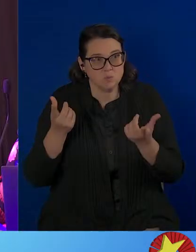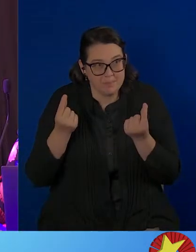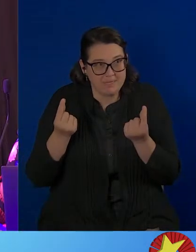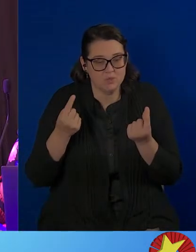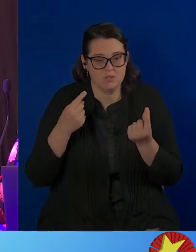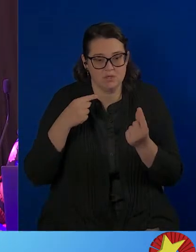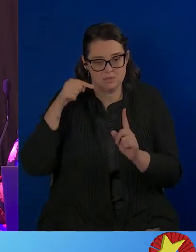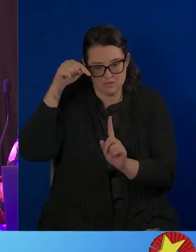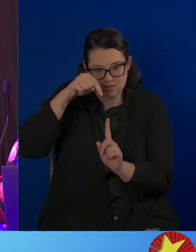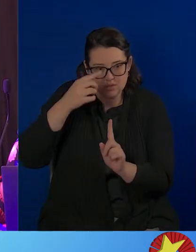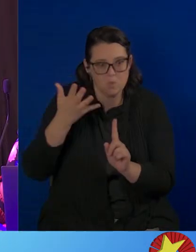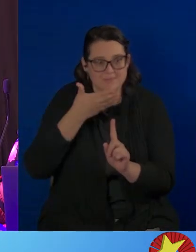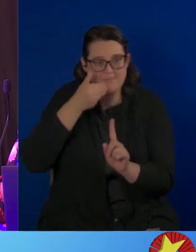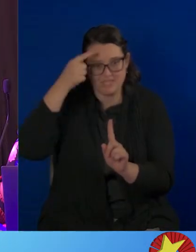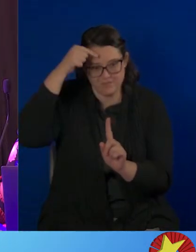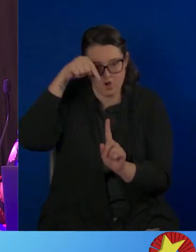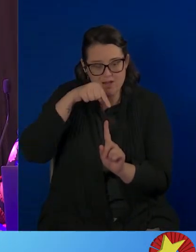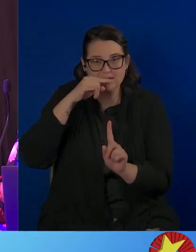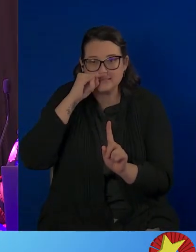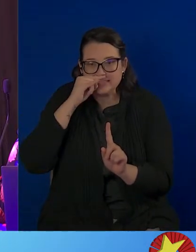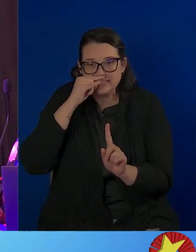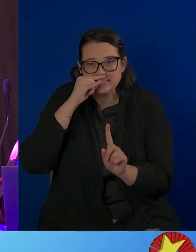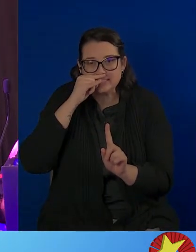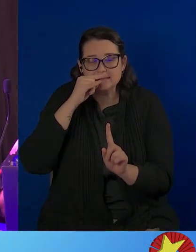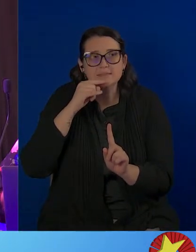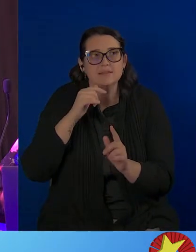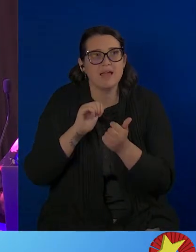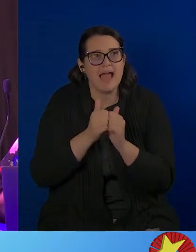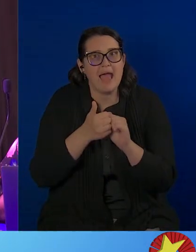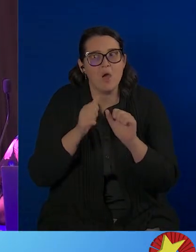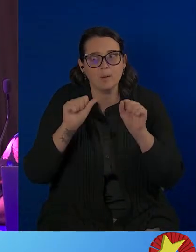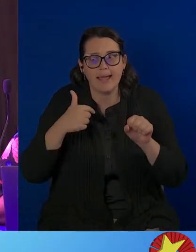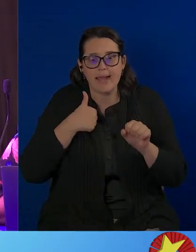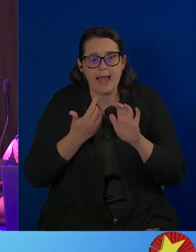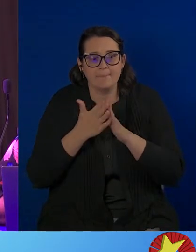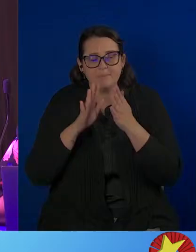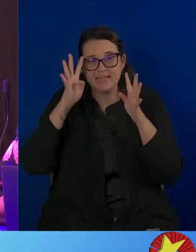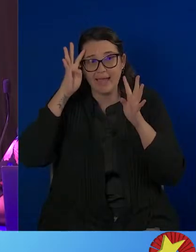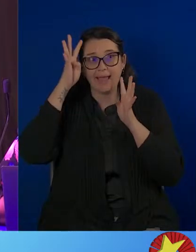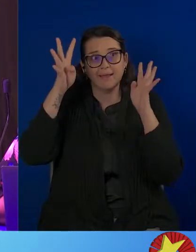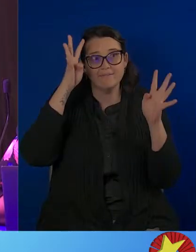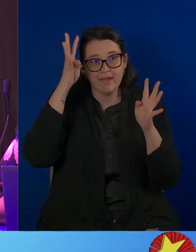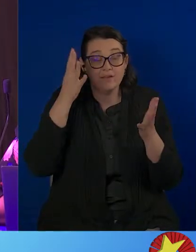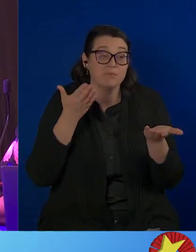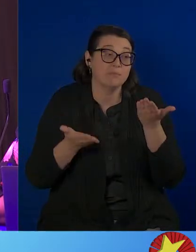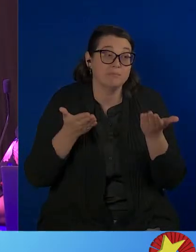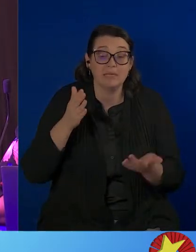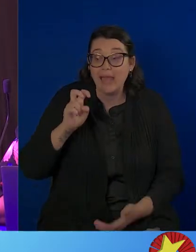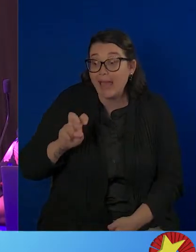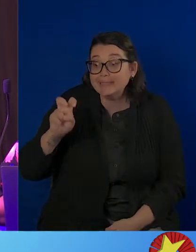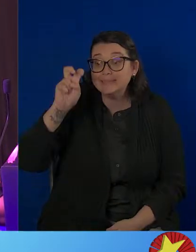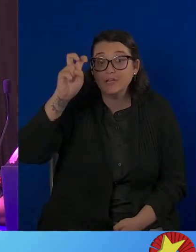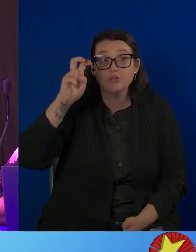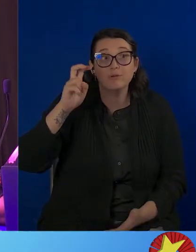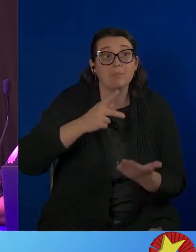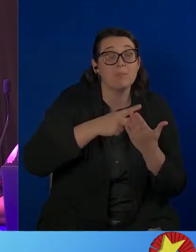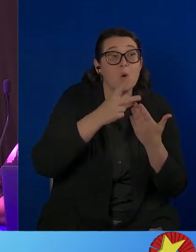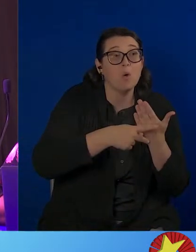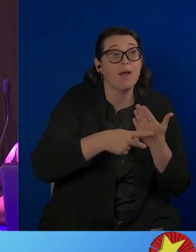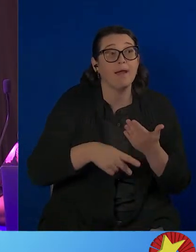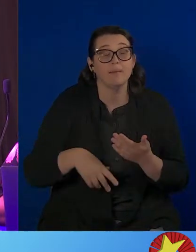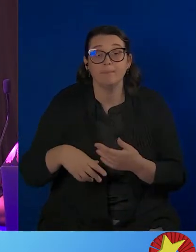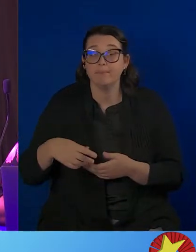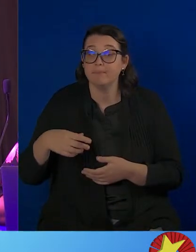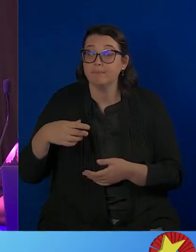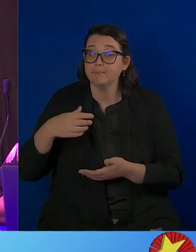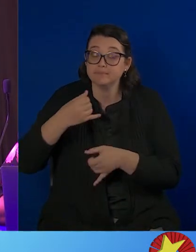serve, and how do we continue to be innovative, be it in our itinerant services, our day schools, or our